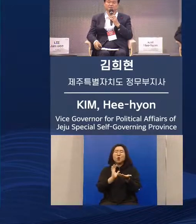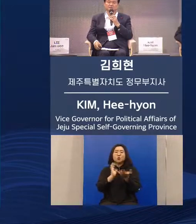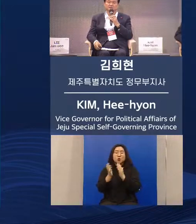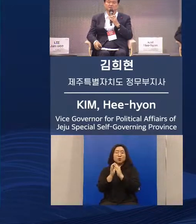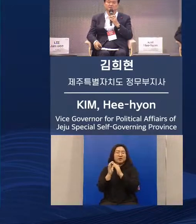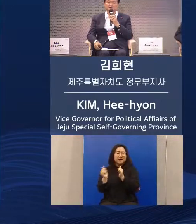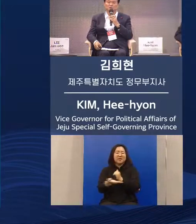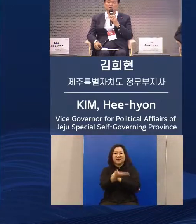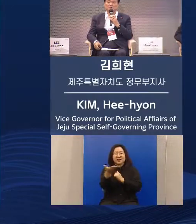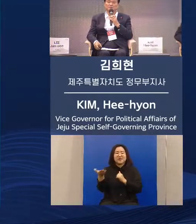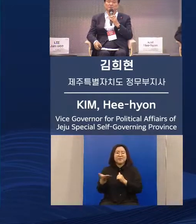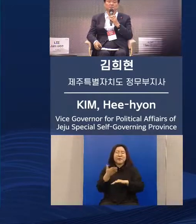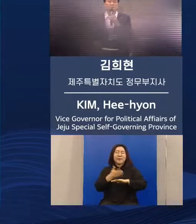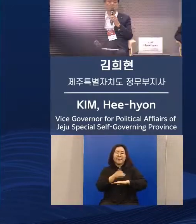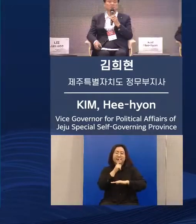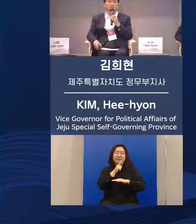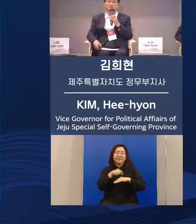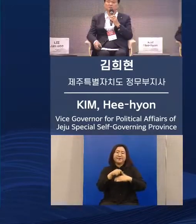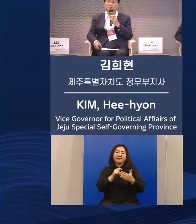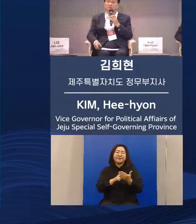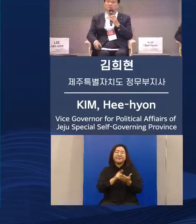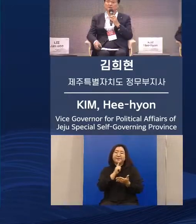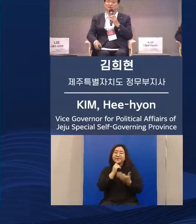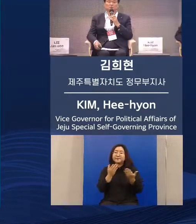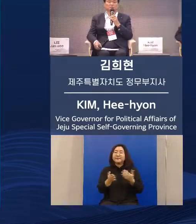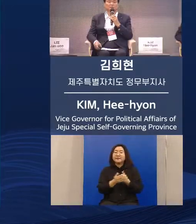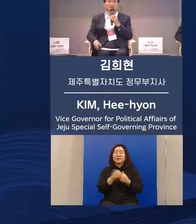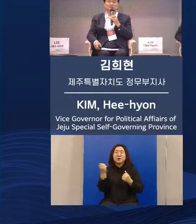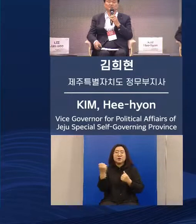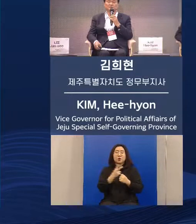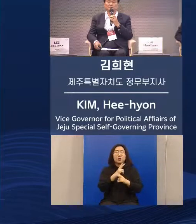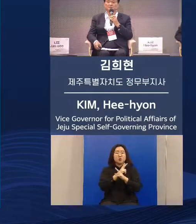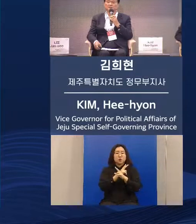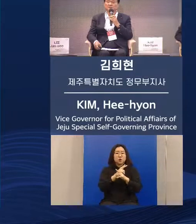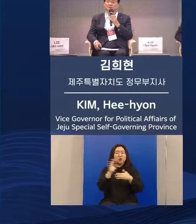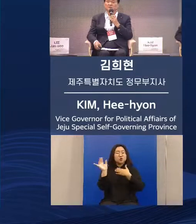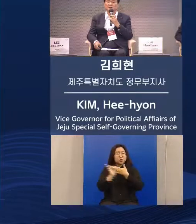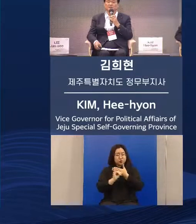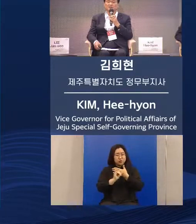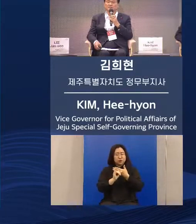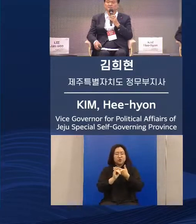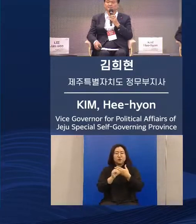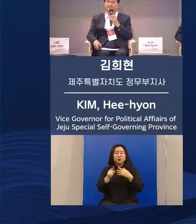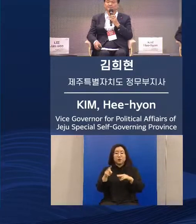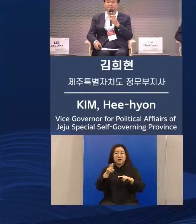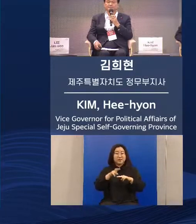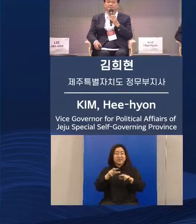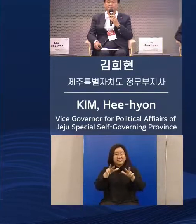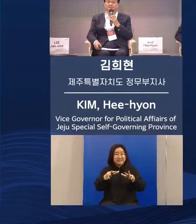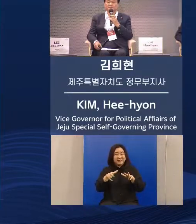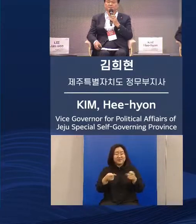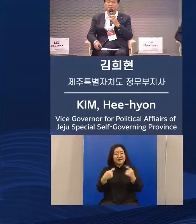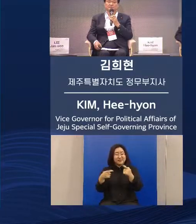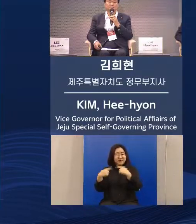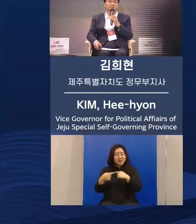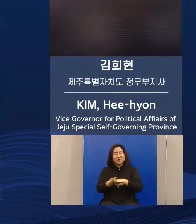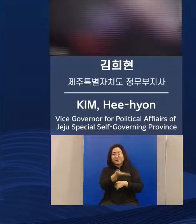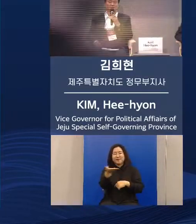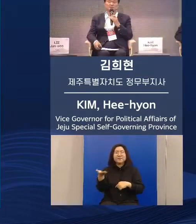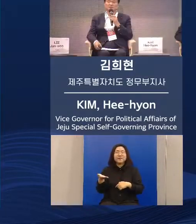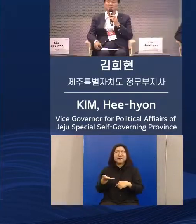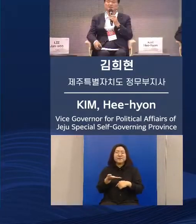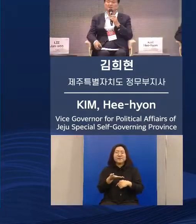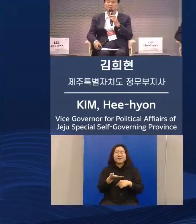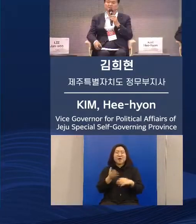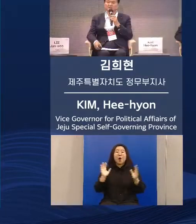we have Honorable Moderator and other prominent panel discussants today with us. And we also